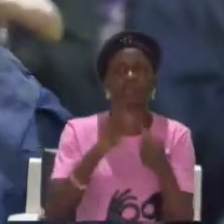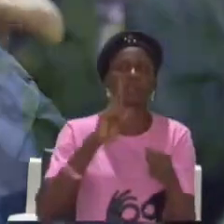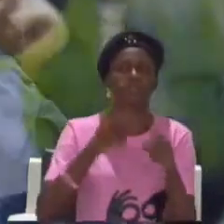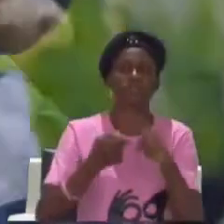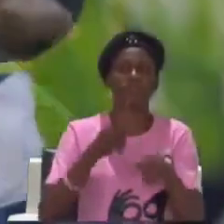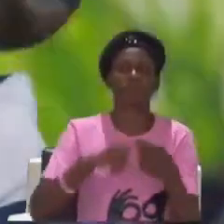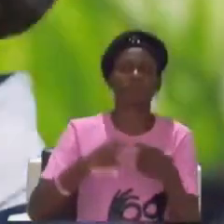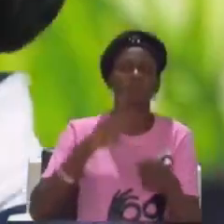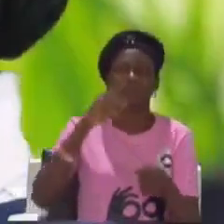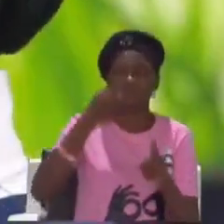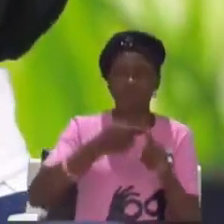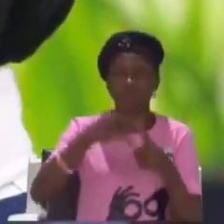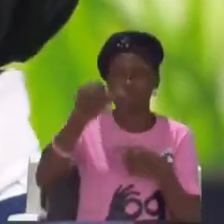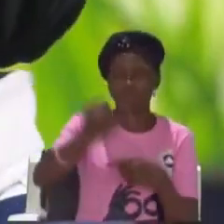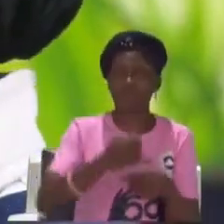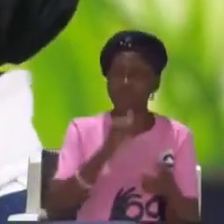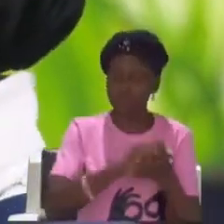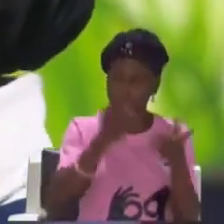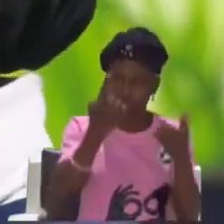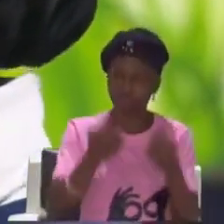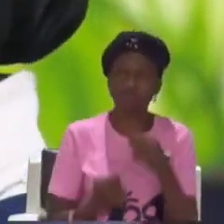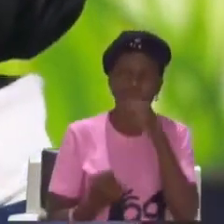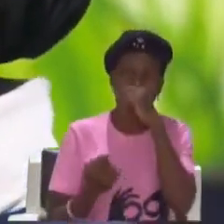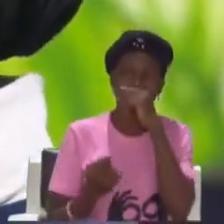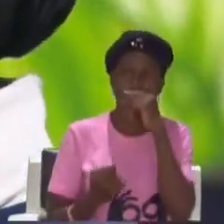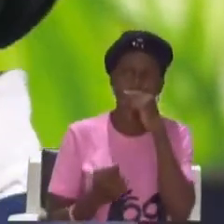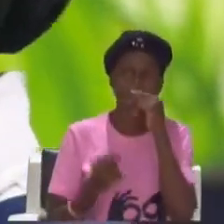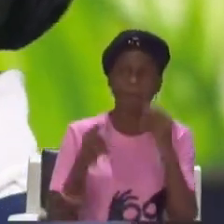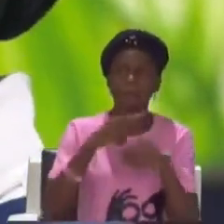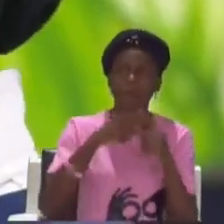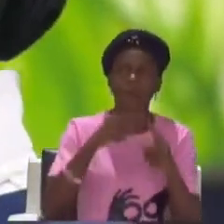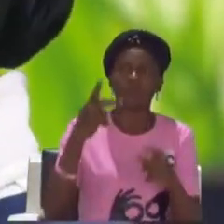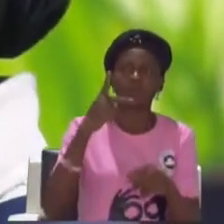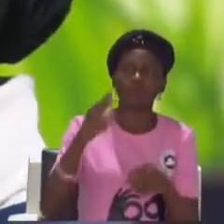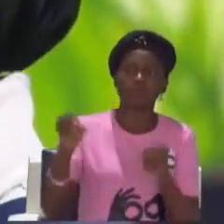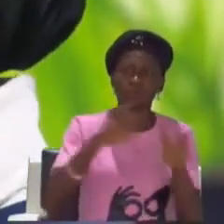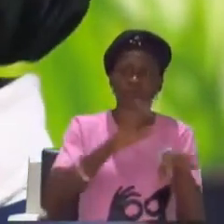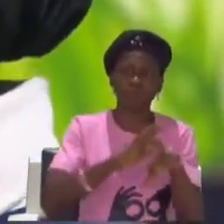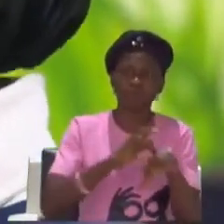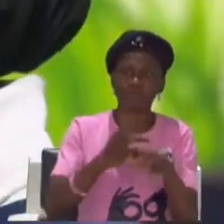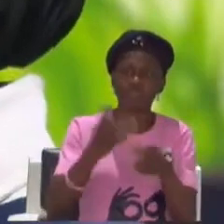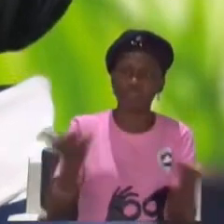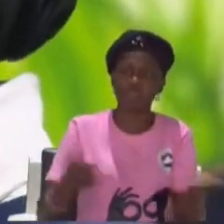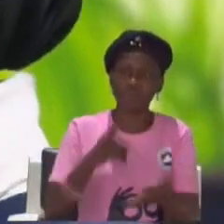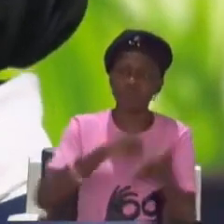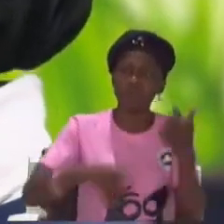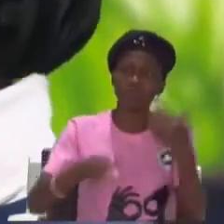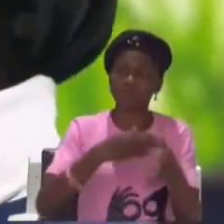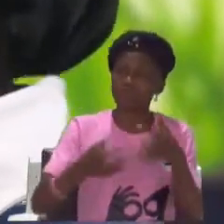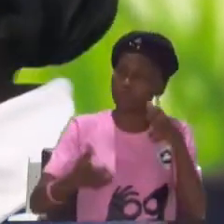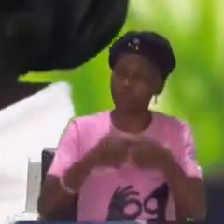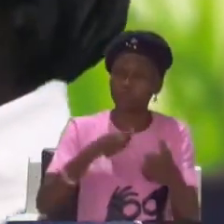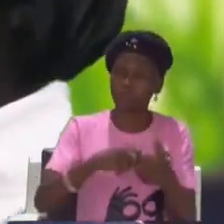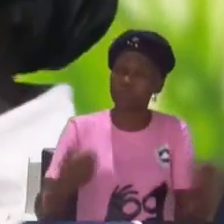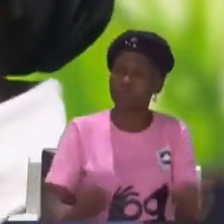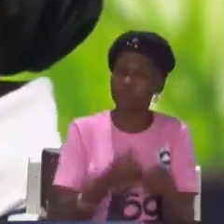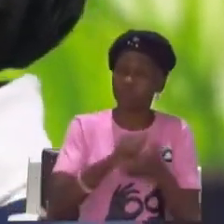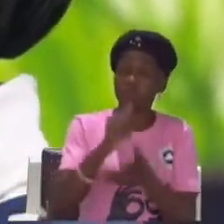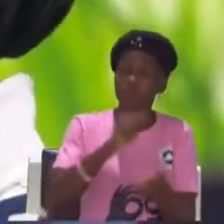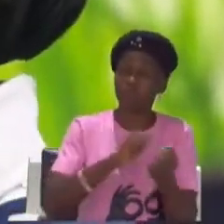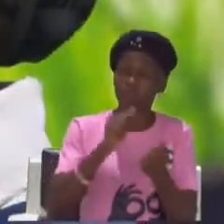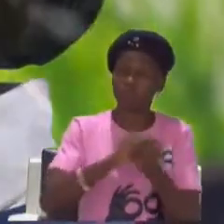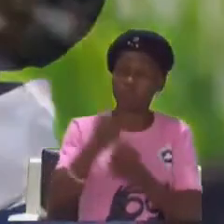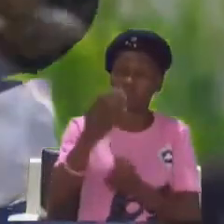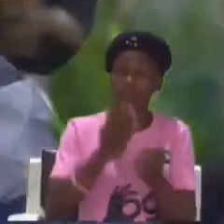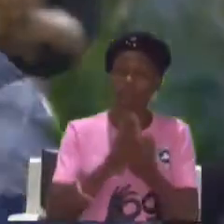friend invited me, said I should come. He said, when you step your feet here, whatever challenge you are passing through, he said that thing will come to an